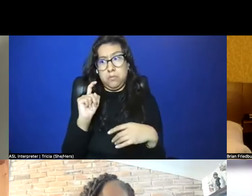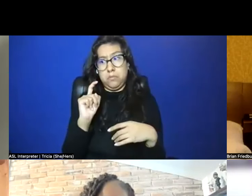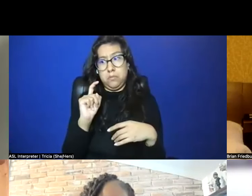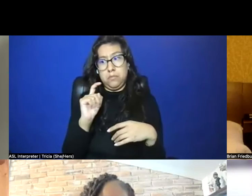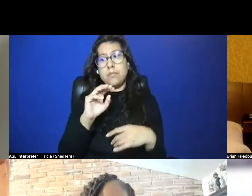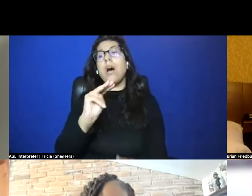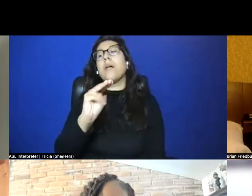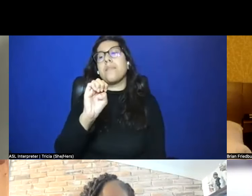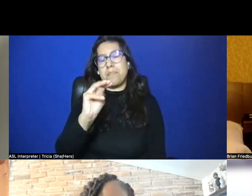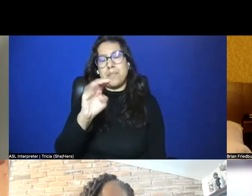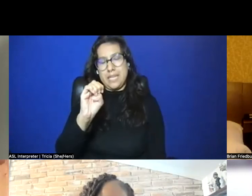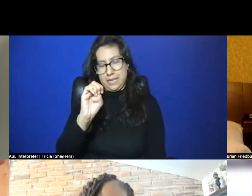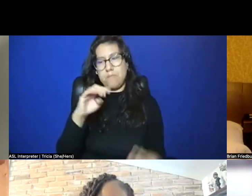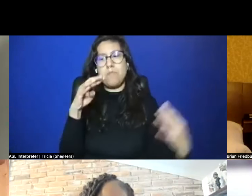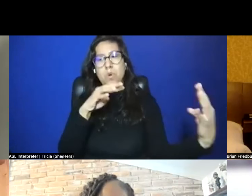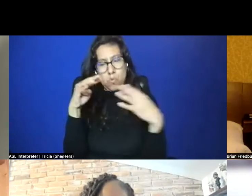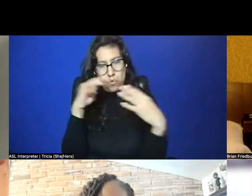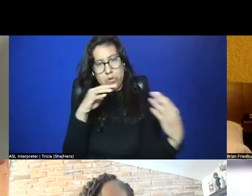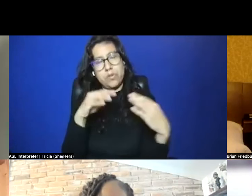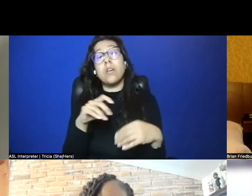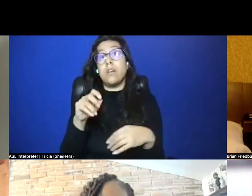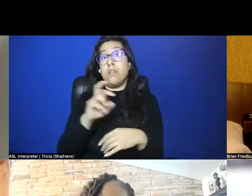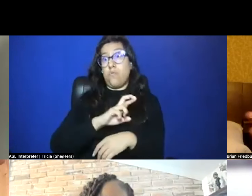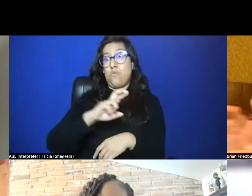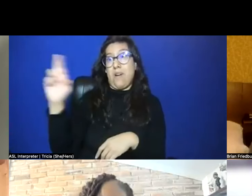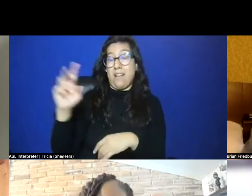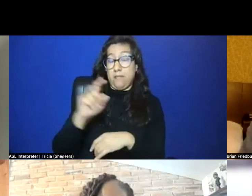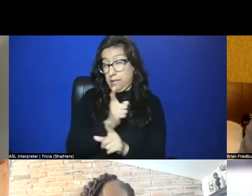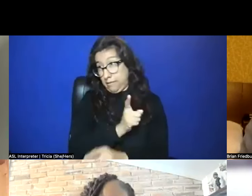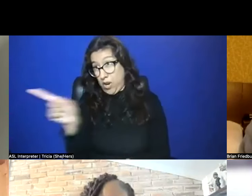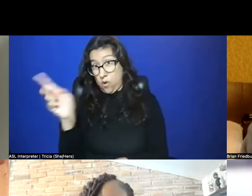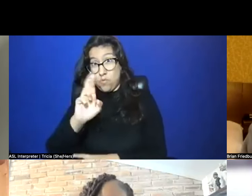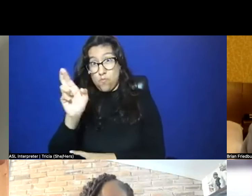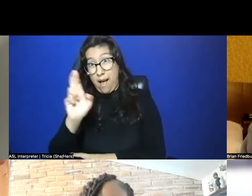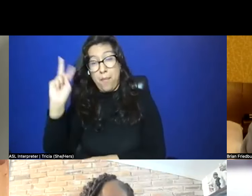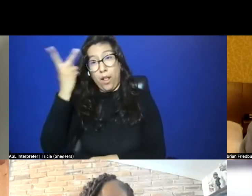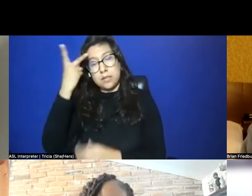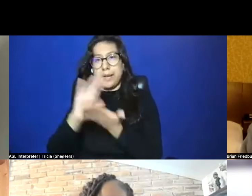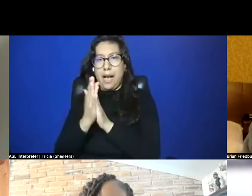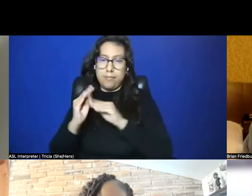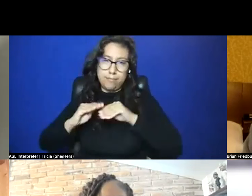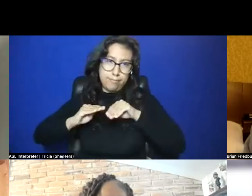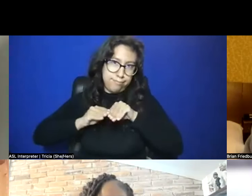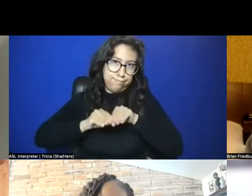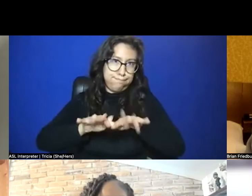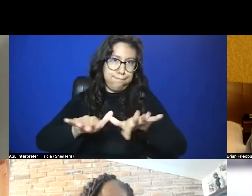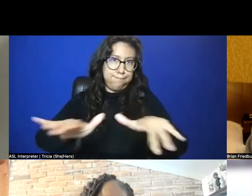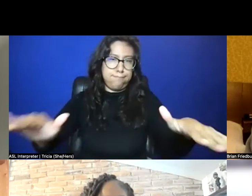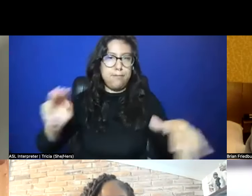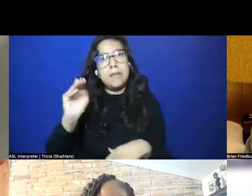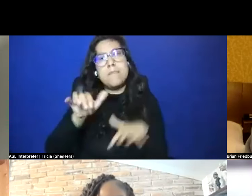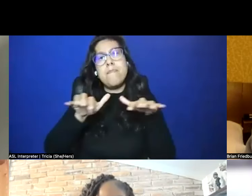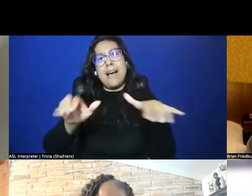way far-right politics on the internet have sort of gone mainstream through mass media and through